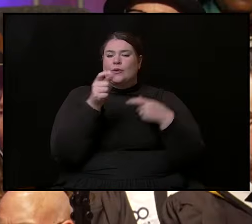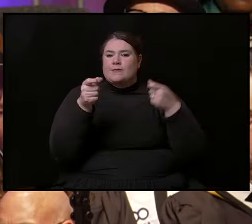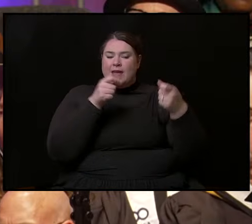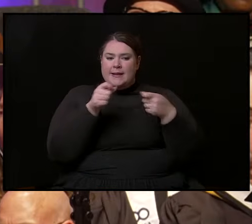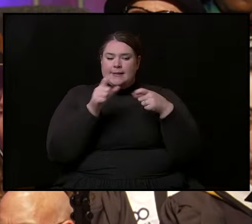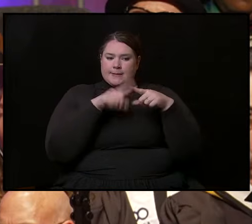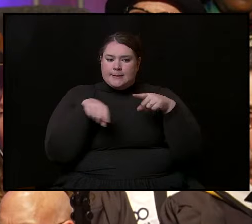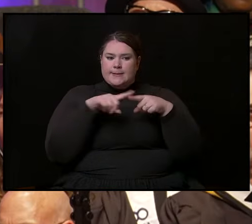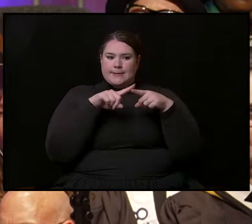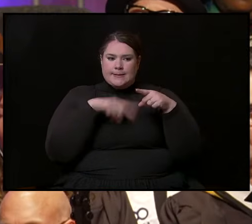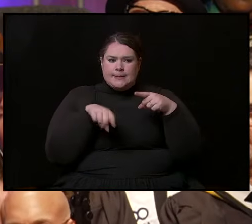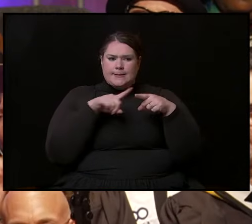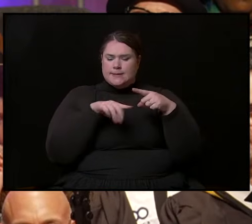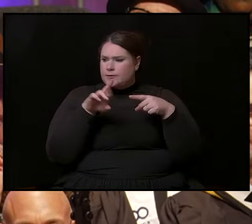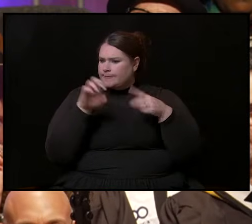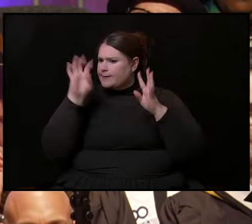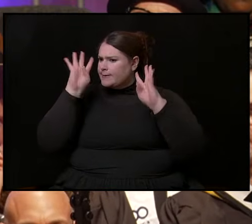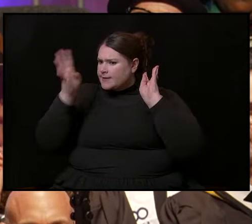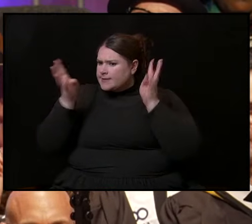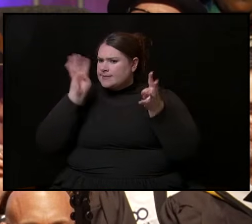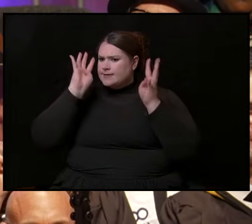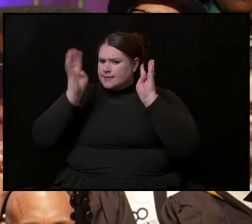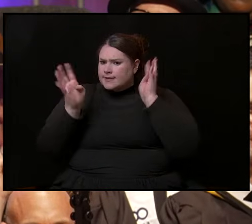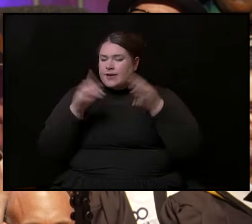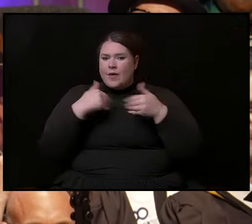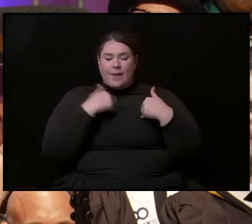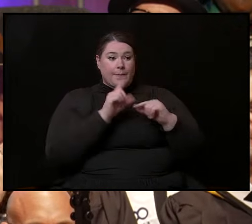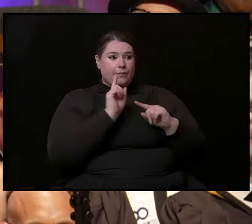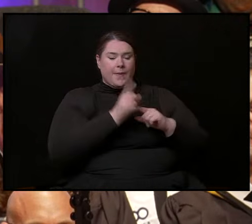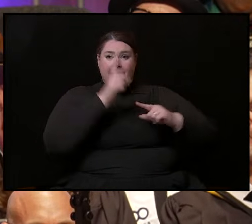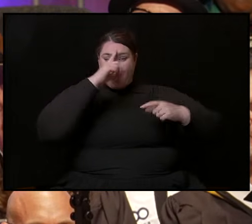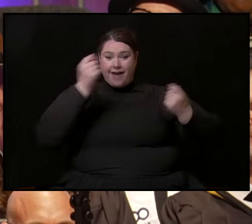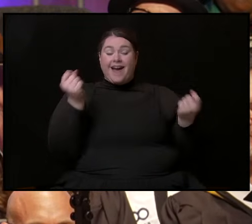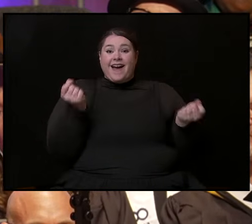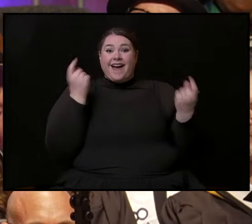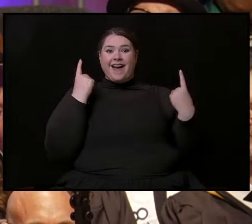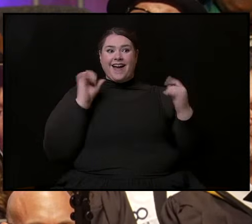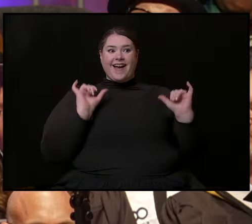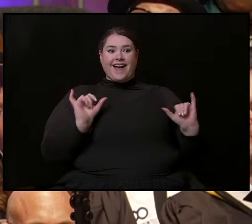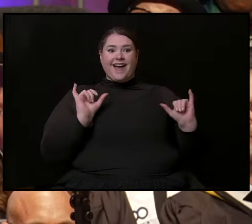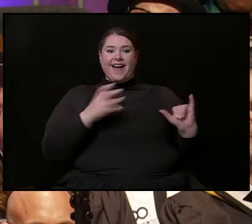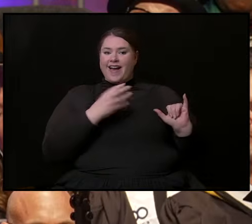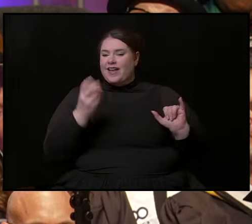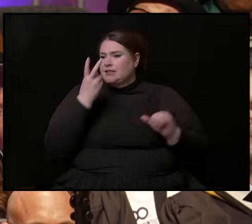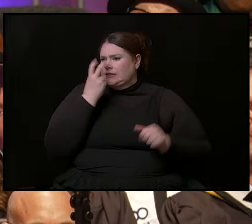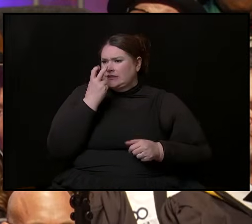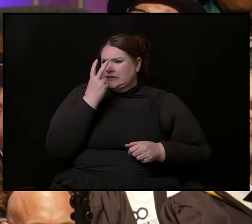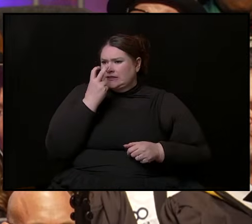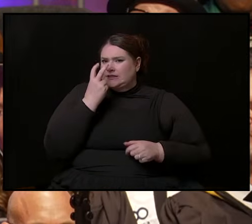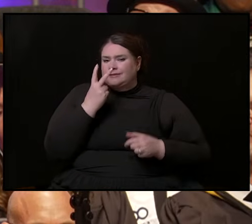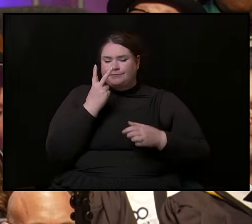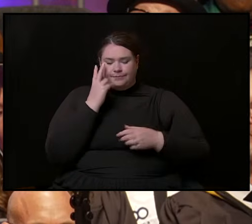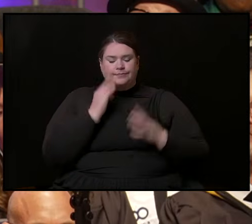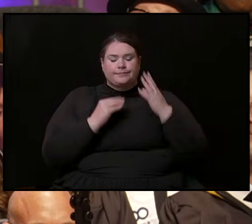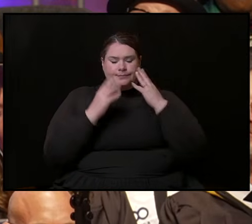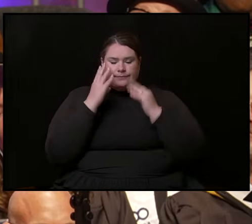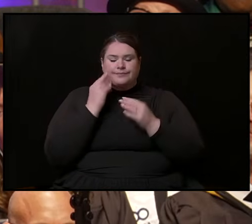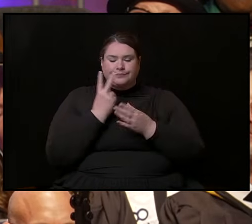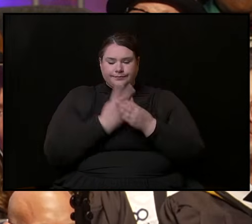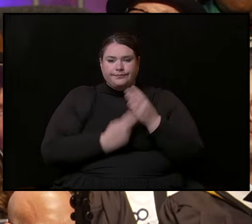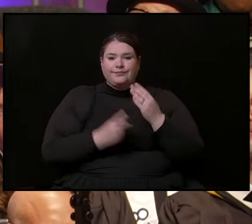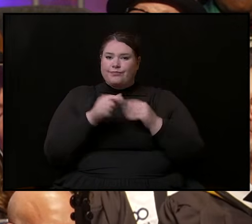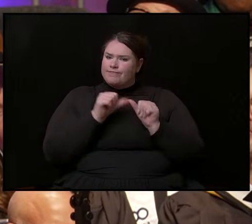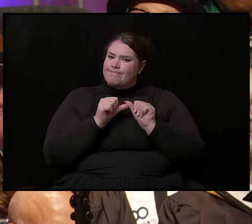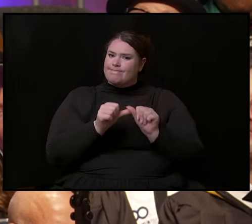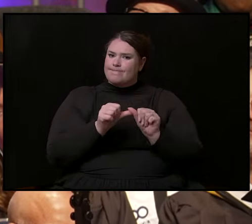even reinvention. You had moments of breakthrough and you had moments of doubt. And you kept